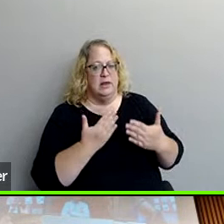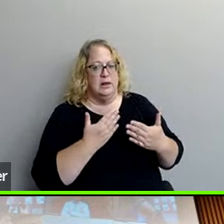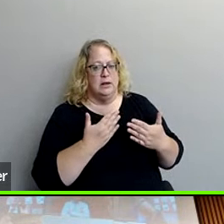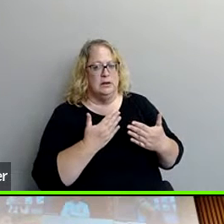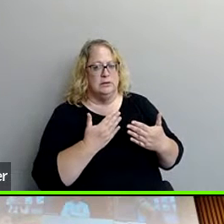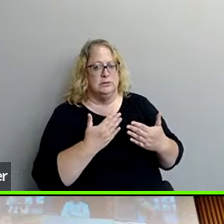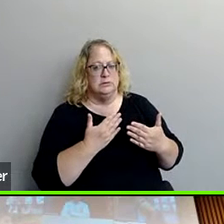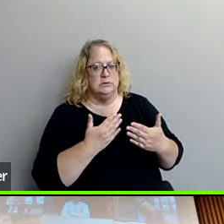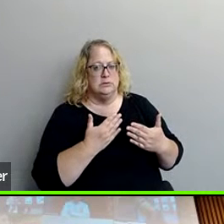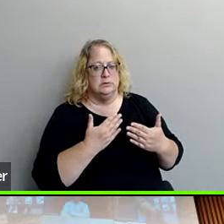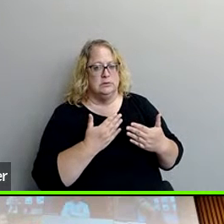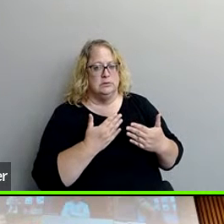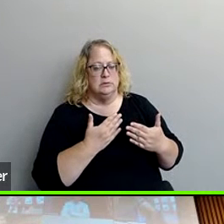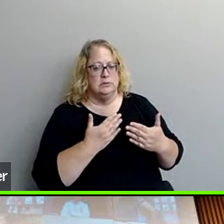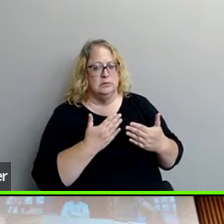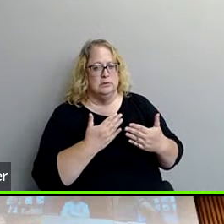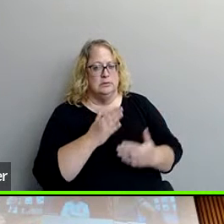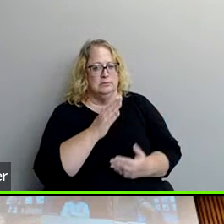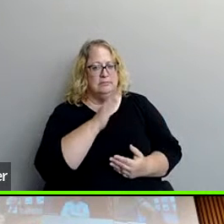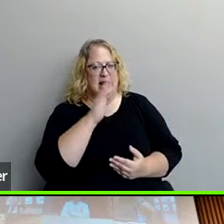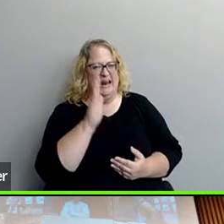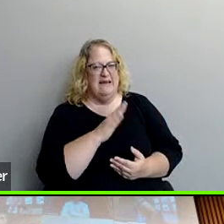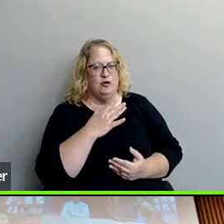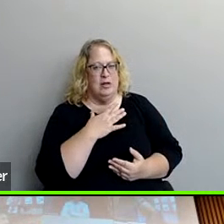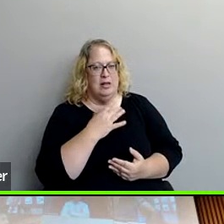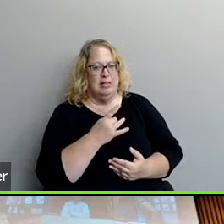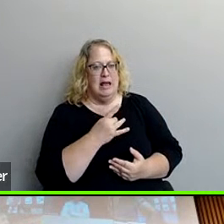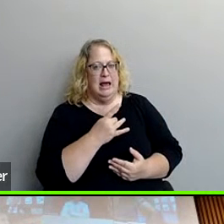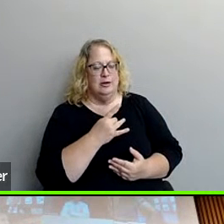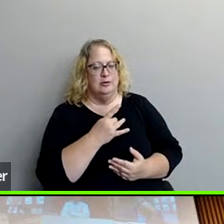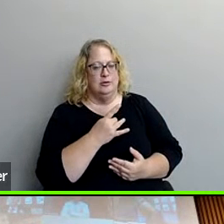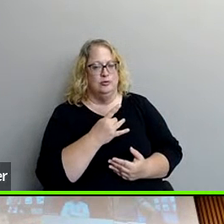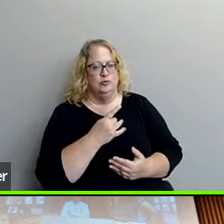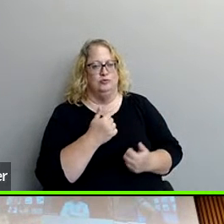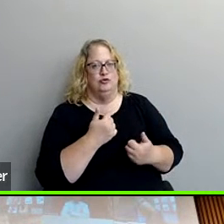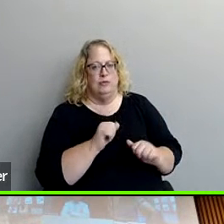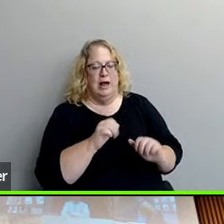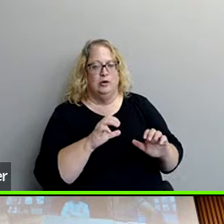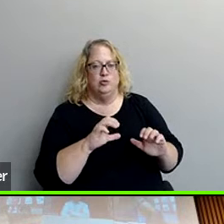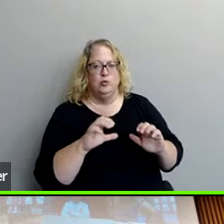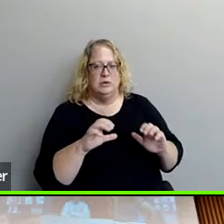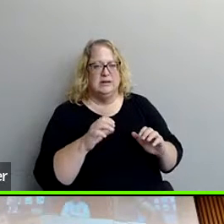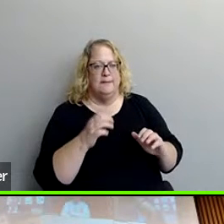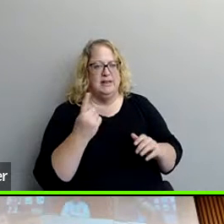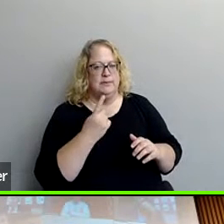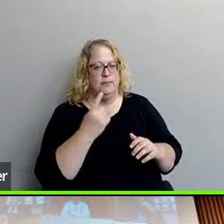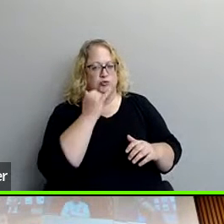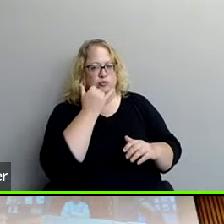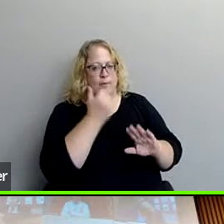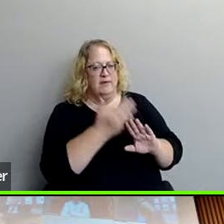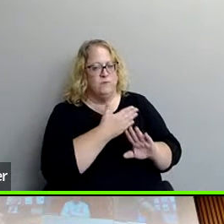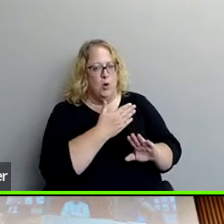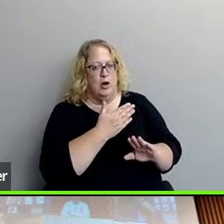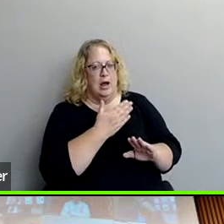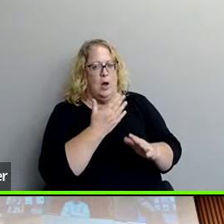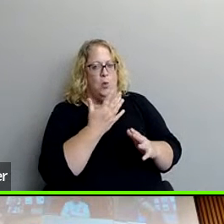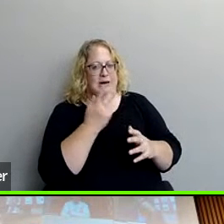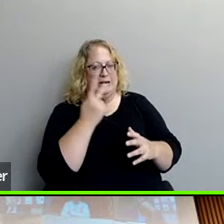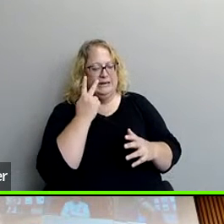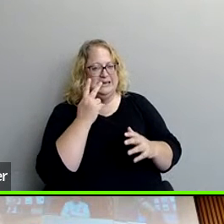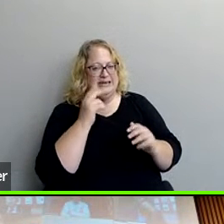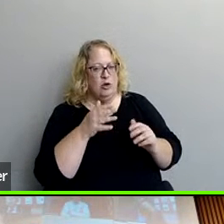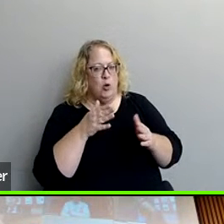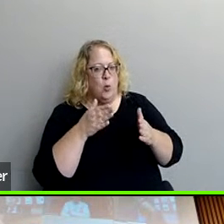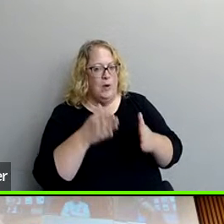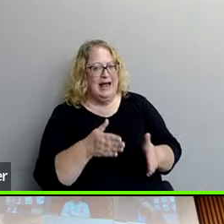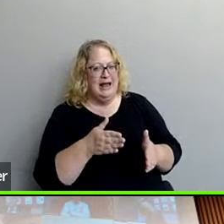is, I never like to reinvent the wheel. Something went wrong before I let's see it. Could